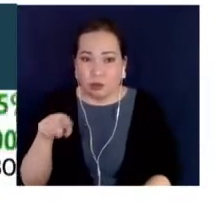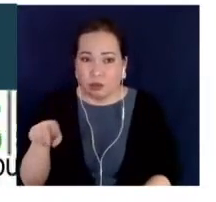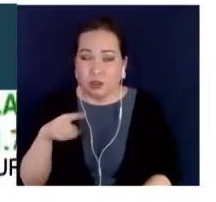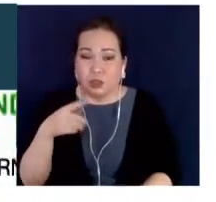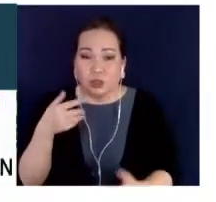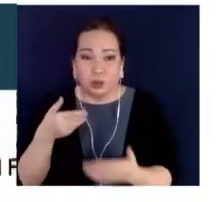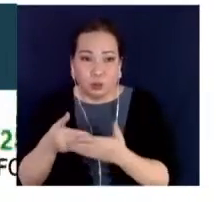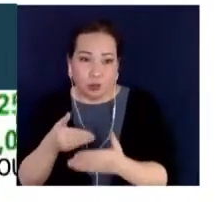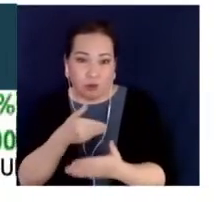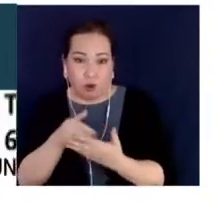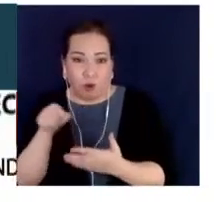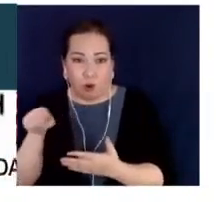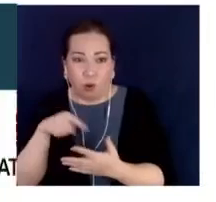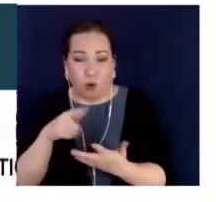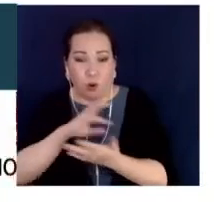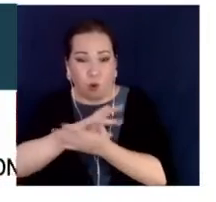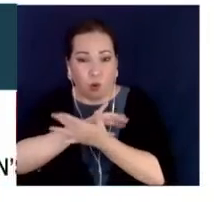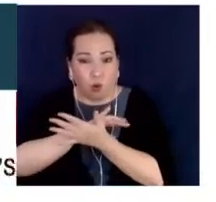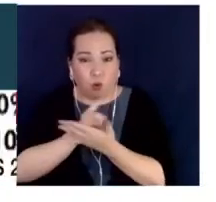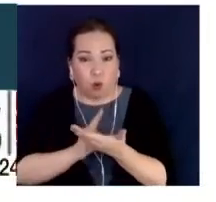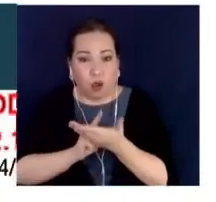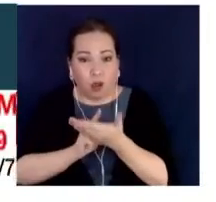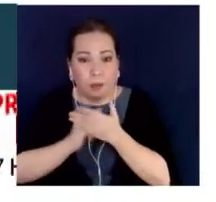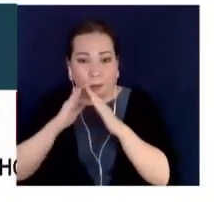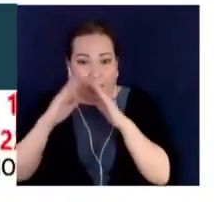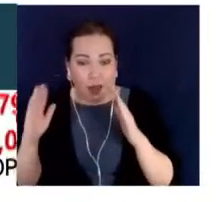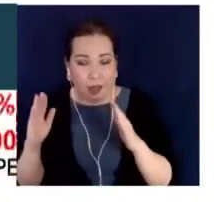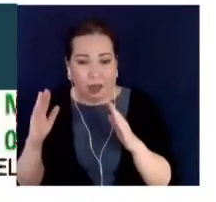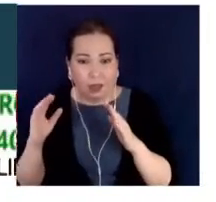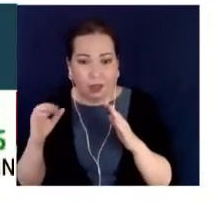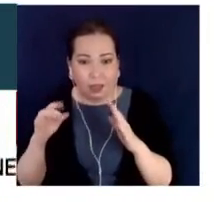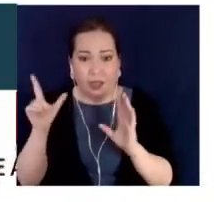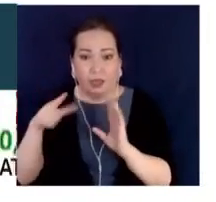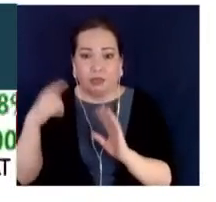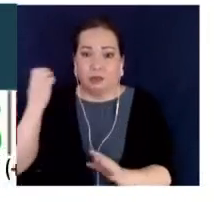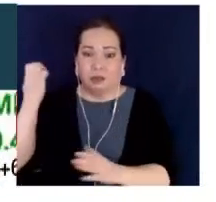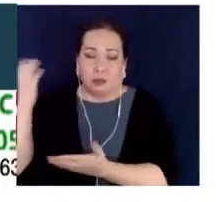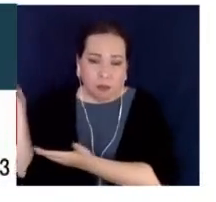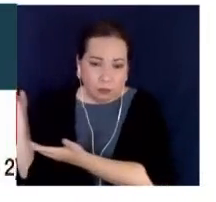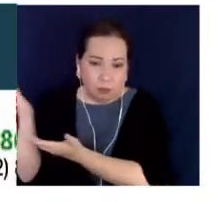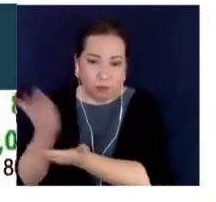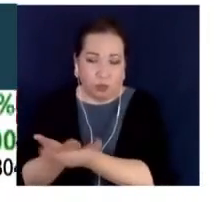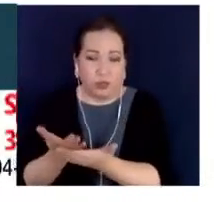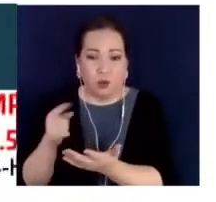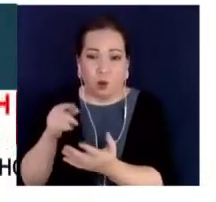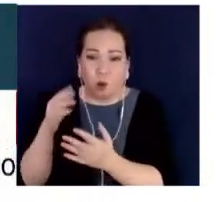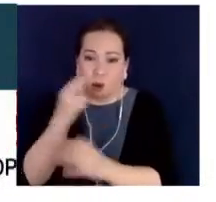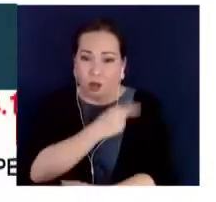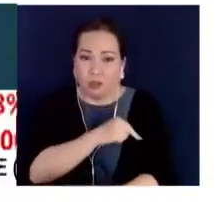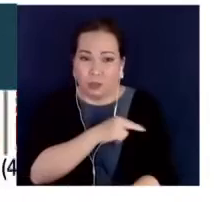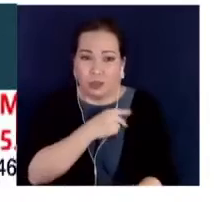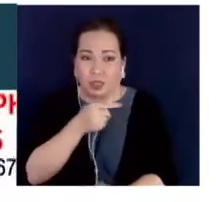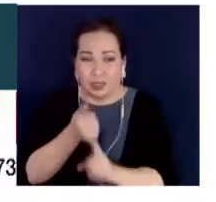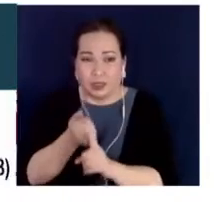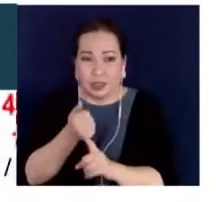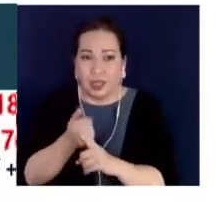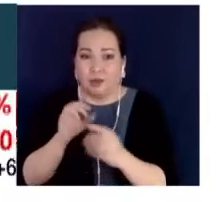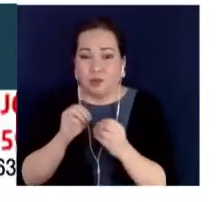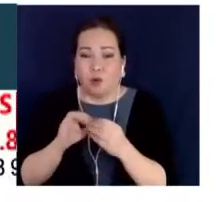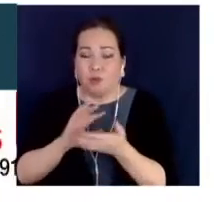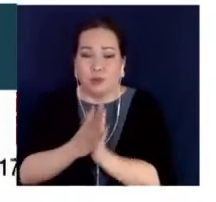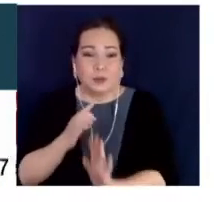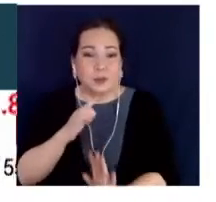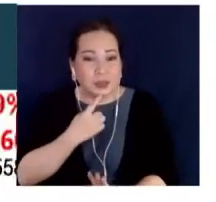previously quarantining at home and were only rushed to the hospital because they've entered that critical